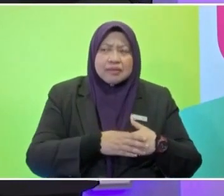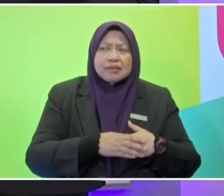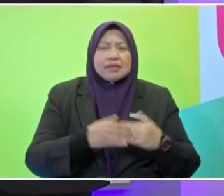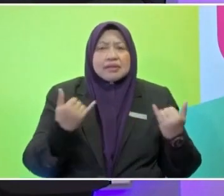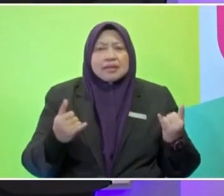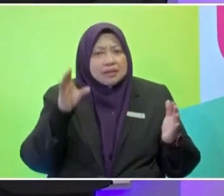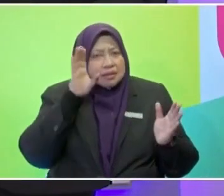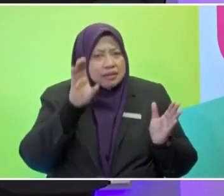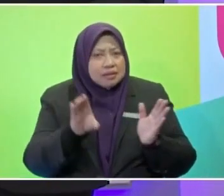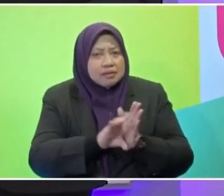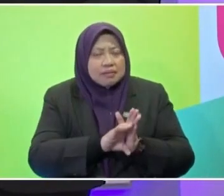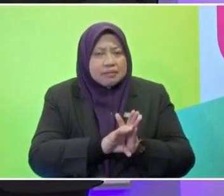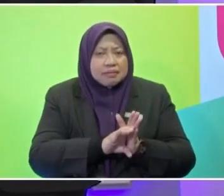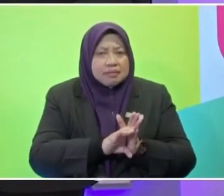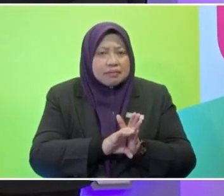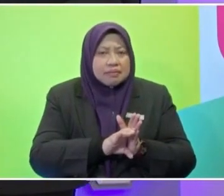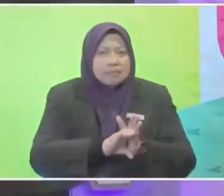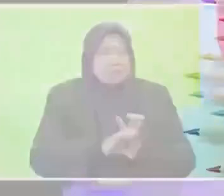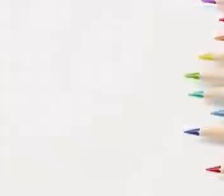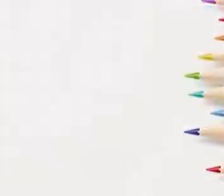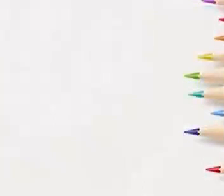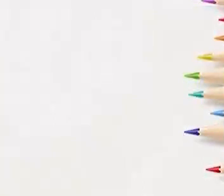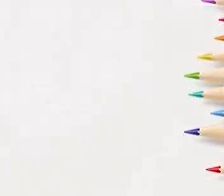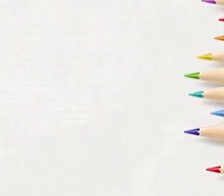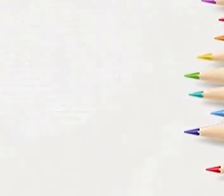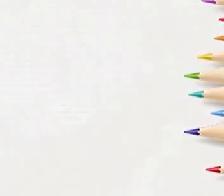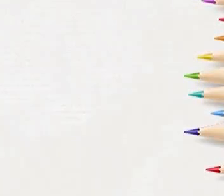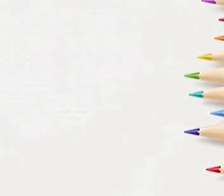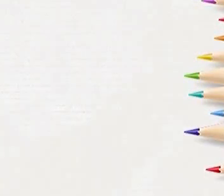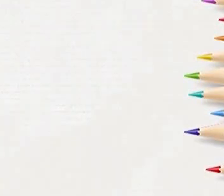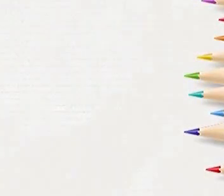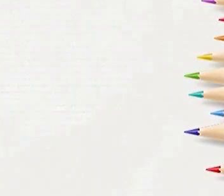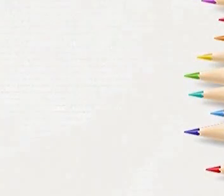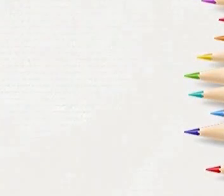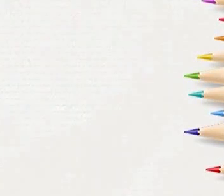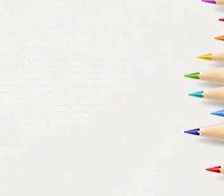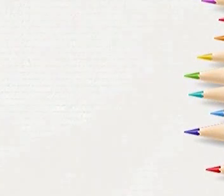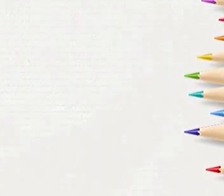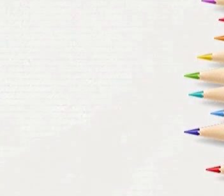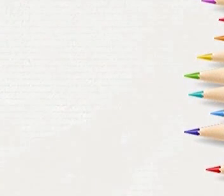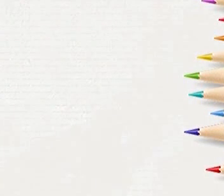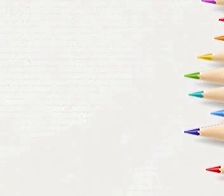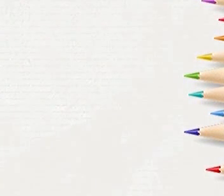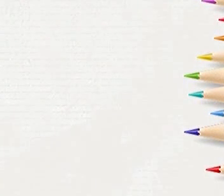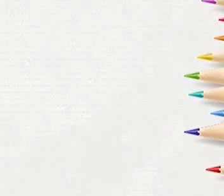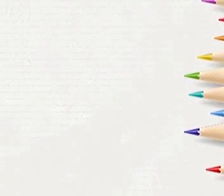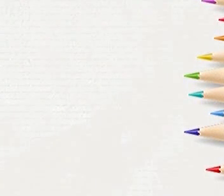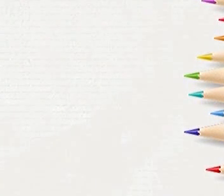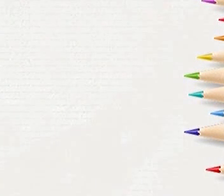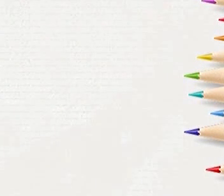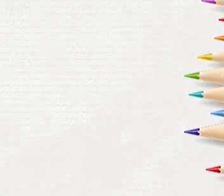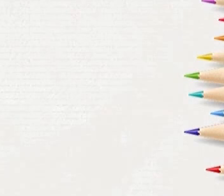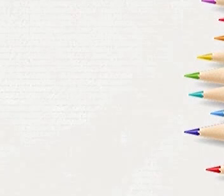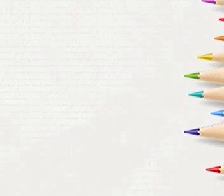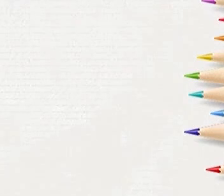photo. It shows a photo of a forest in the morning where the sun ray will just